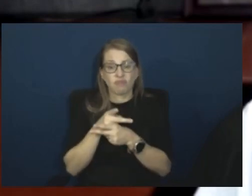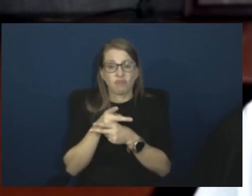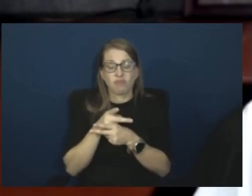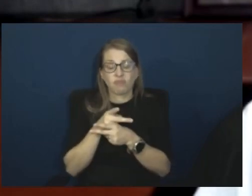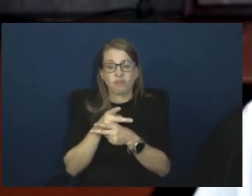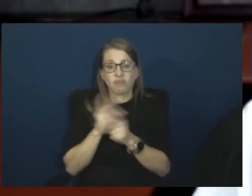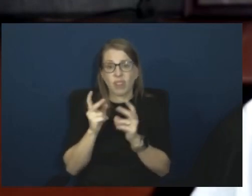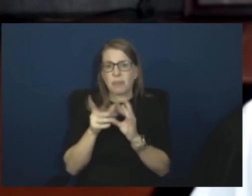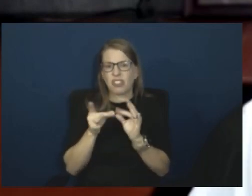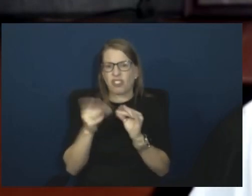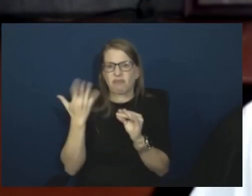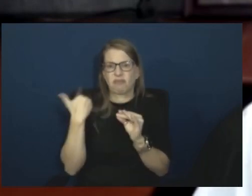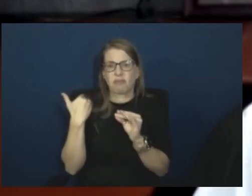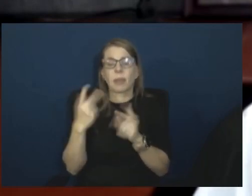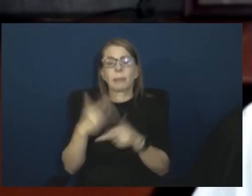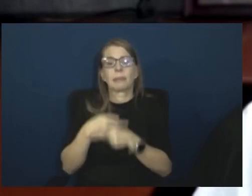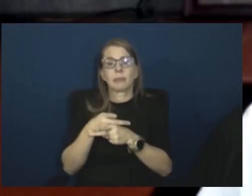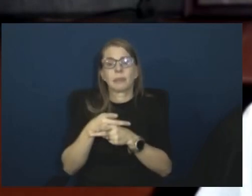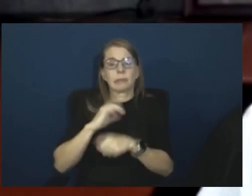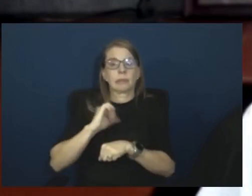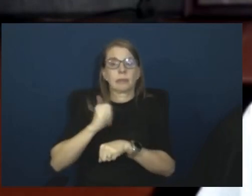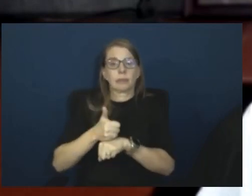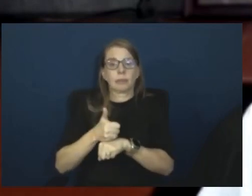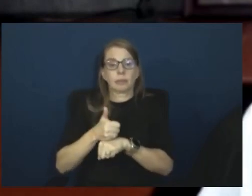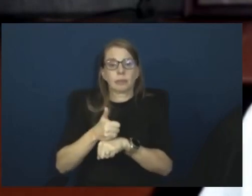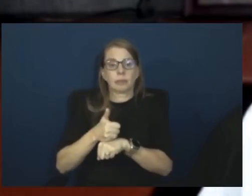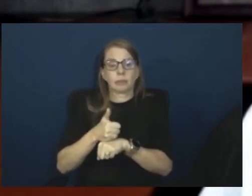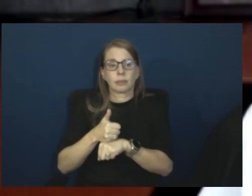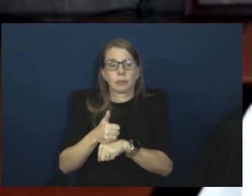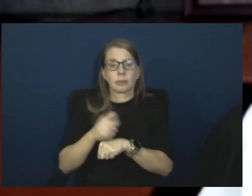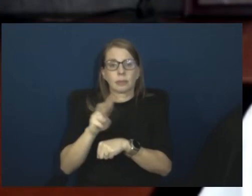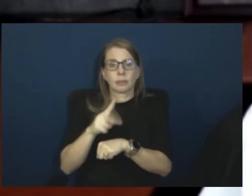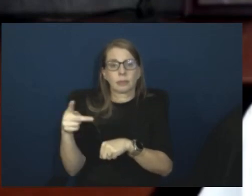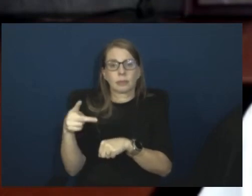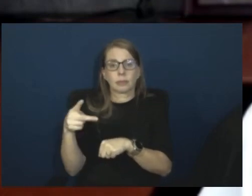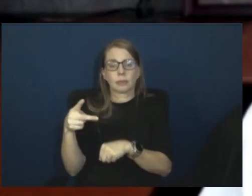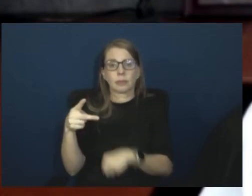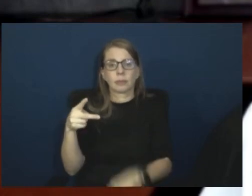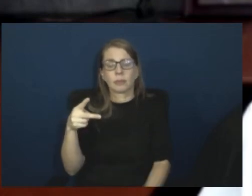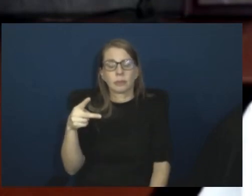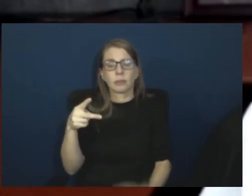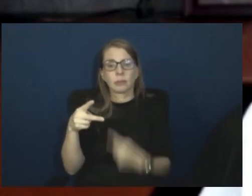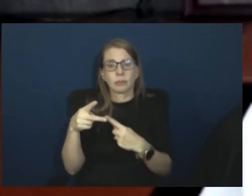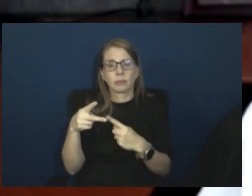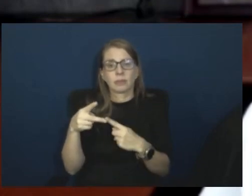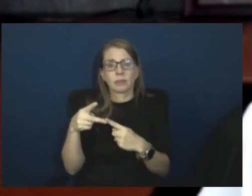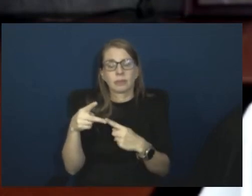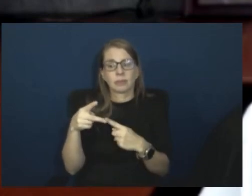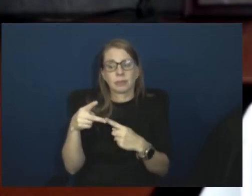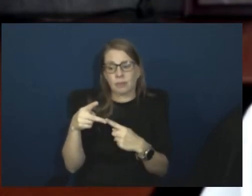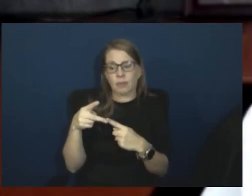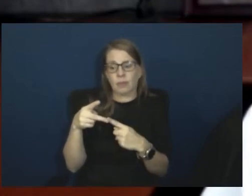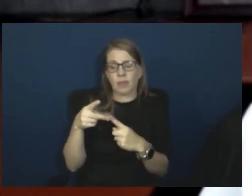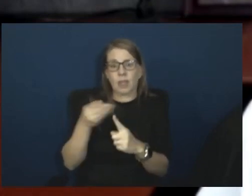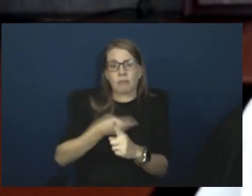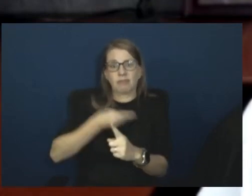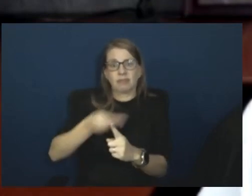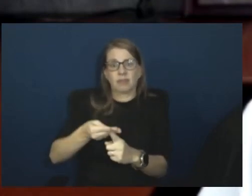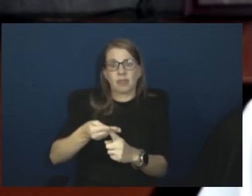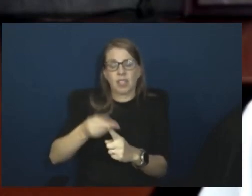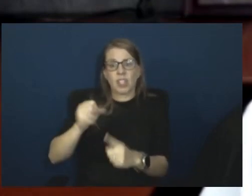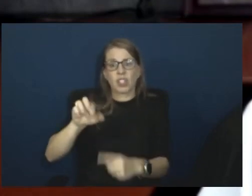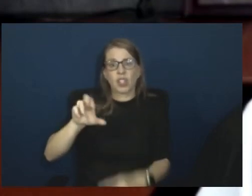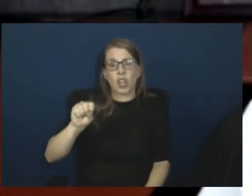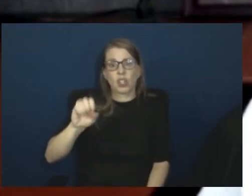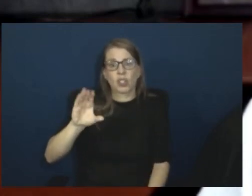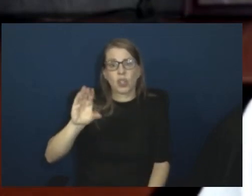we establish a secondary reservoir for SARS-CoV-2 in animals. And